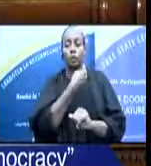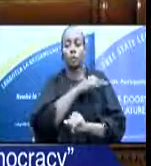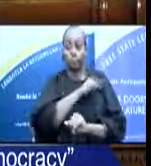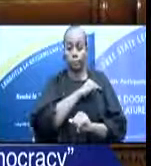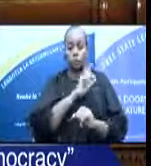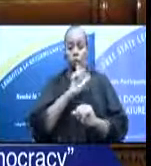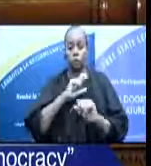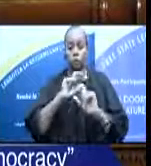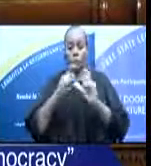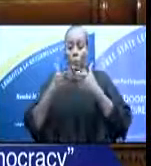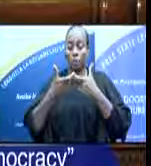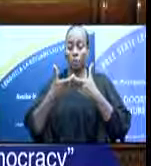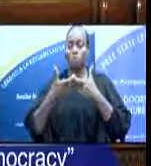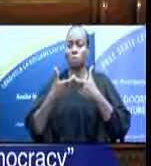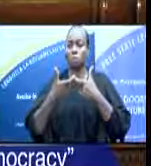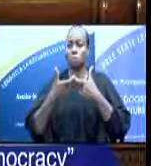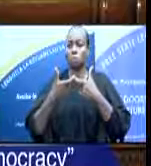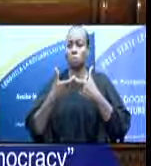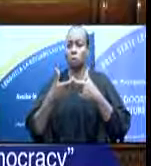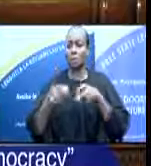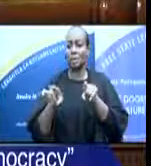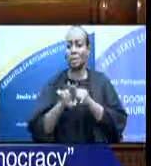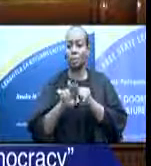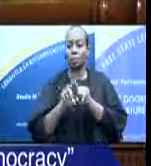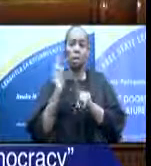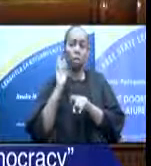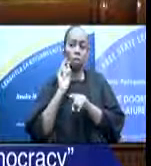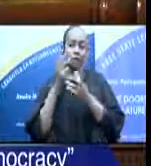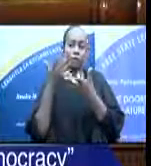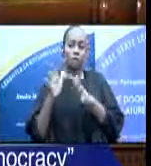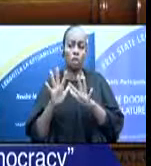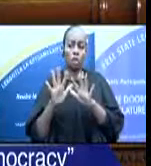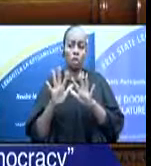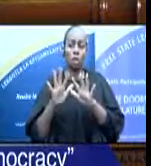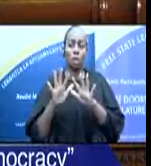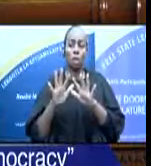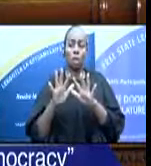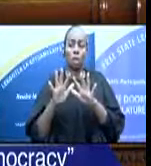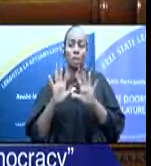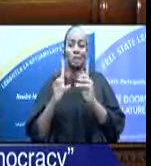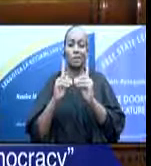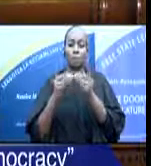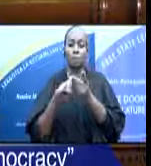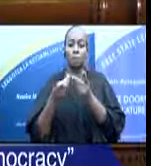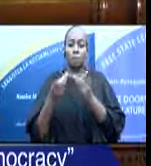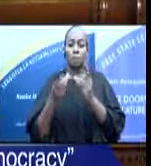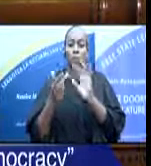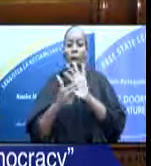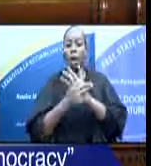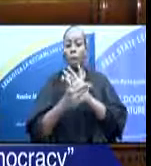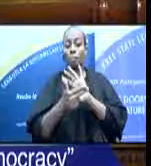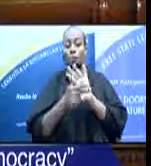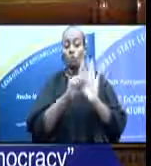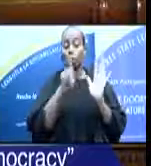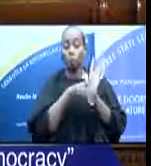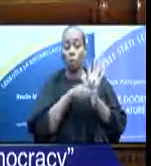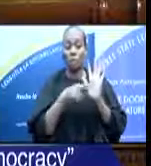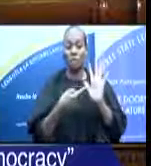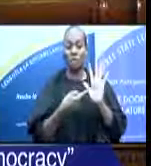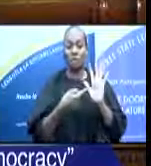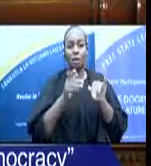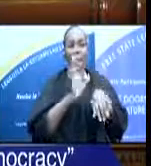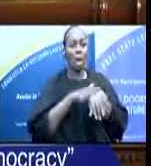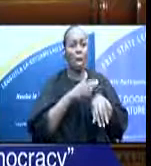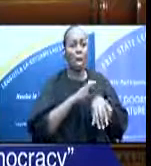how some hospitals can't even fill vacancies since the department only approved these posts late